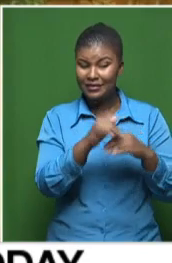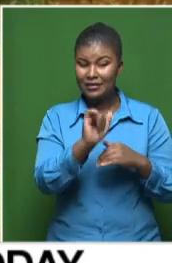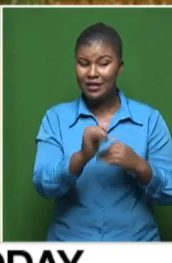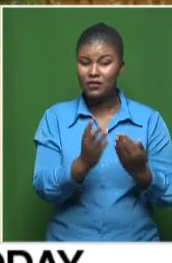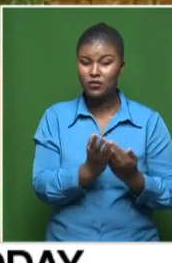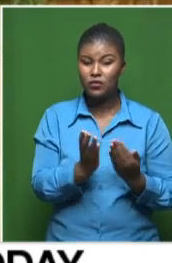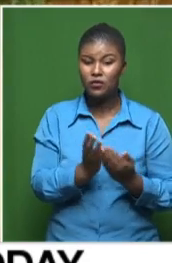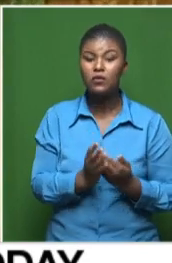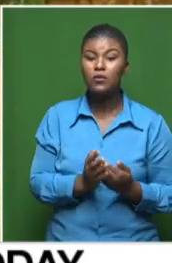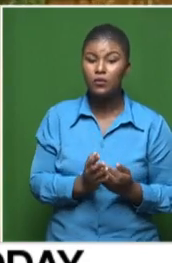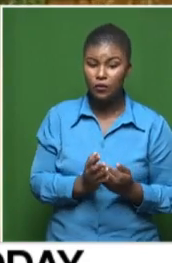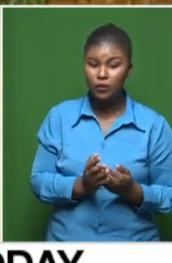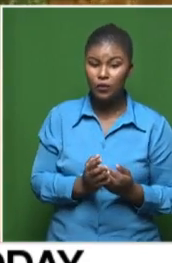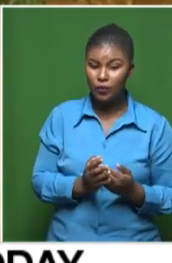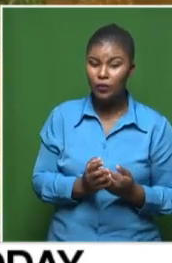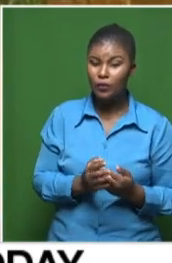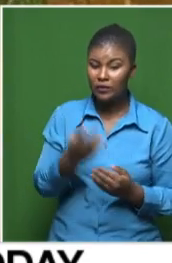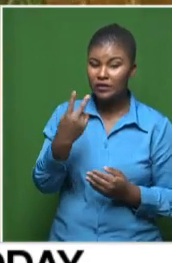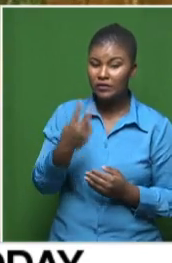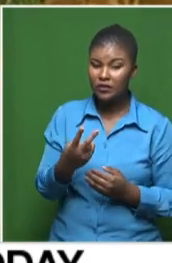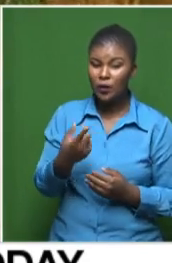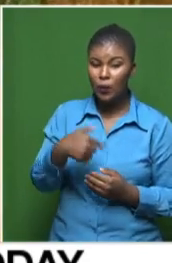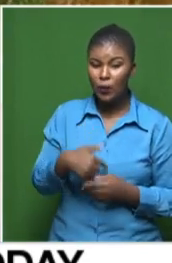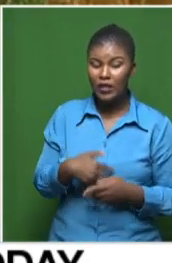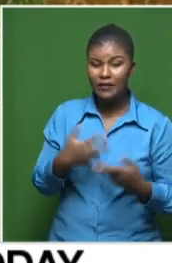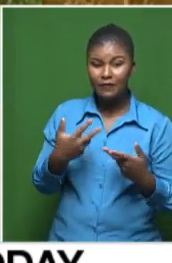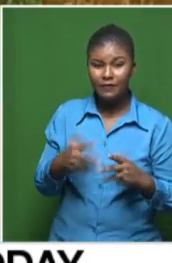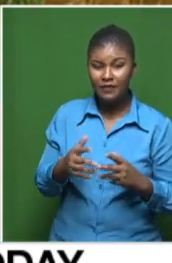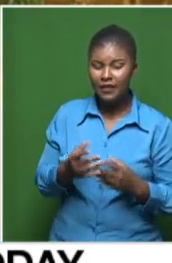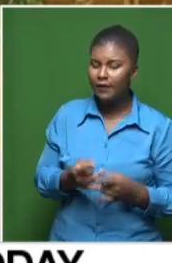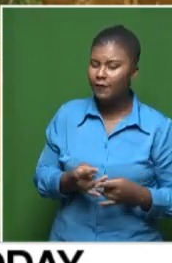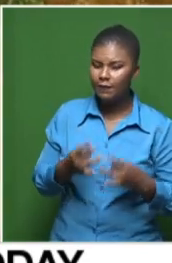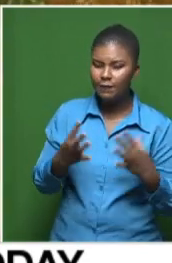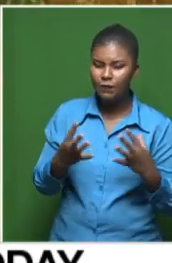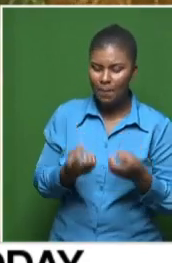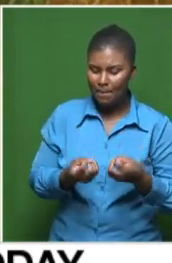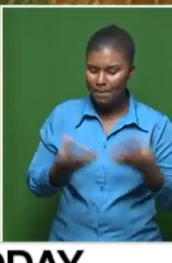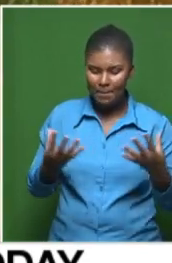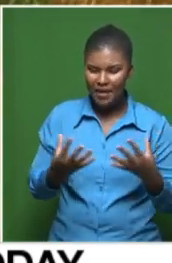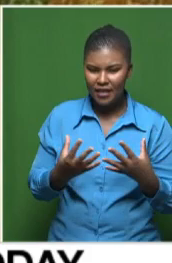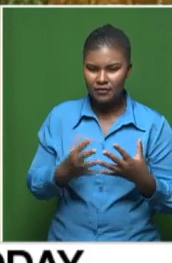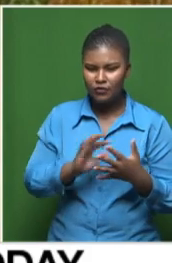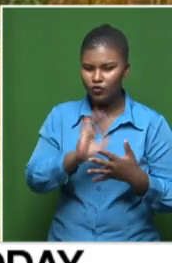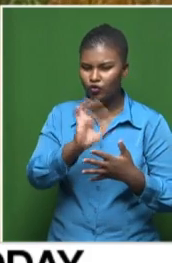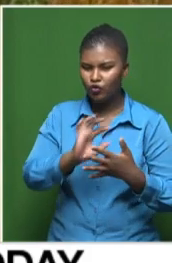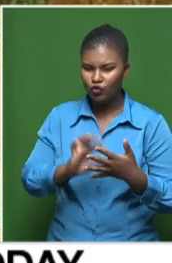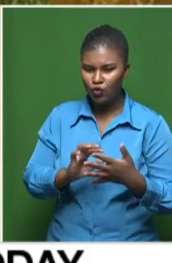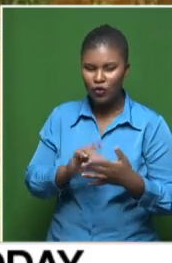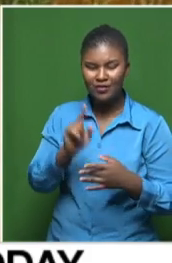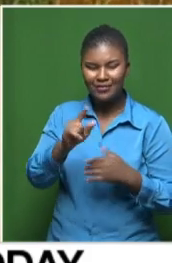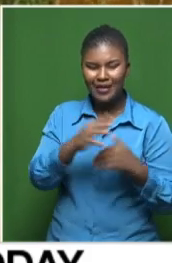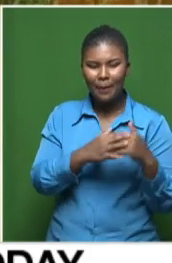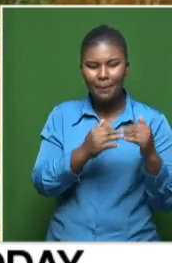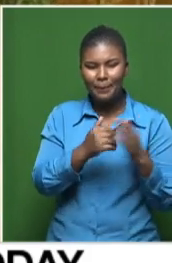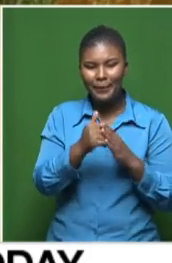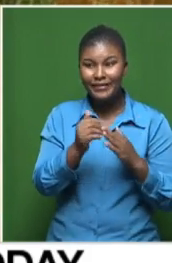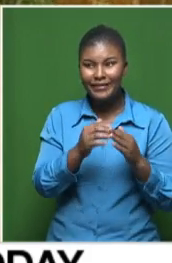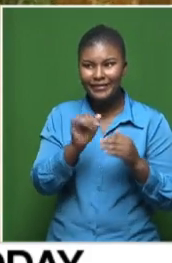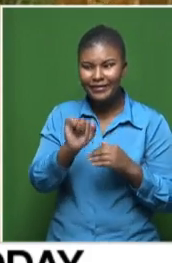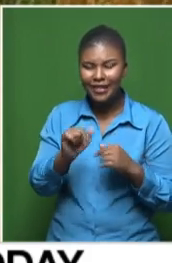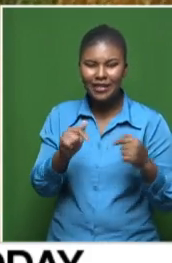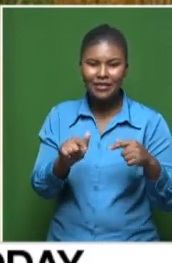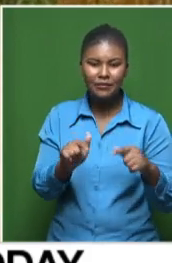well documented, we gave you countless stories about the infrastructure itself,